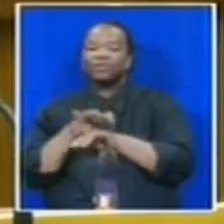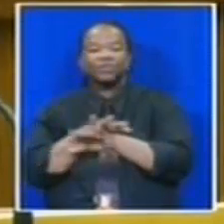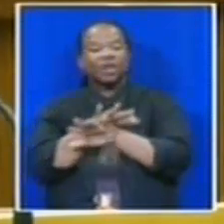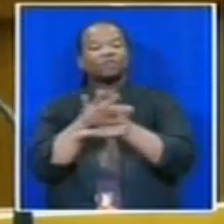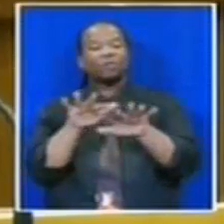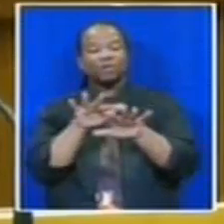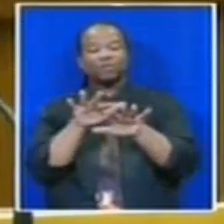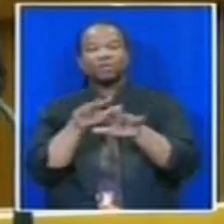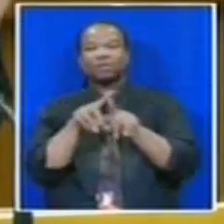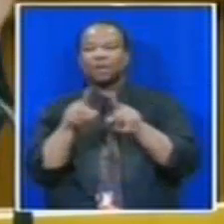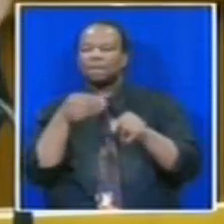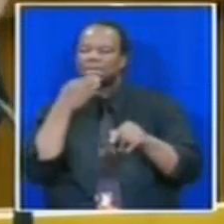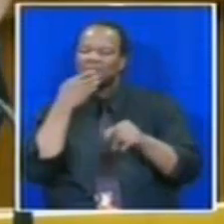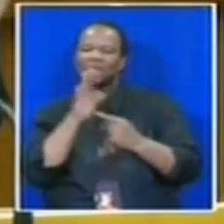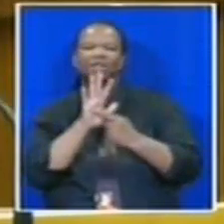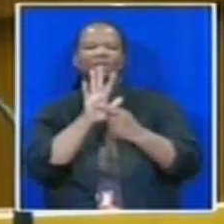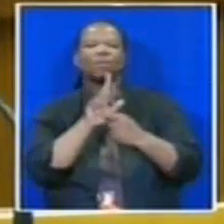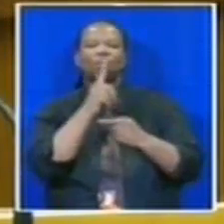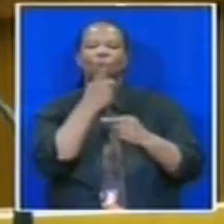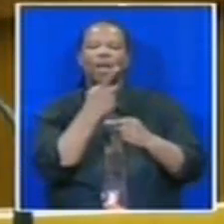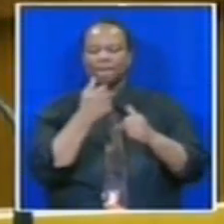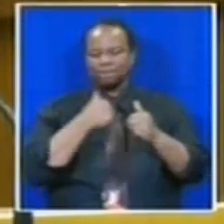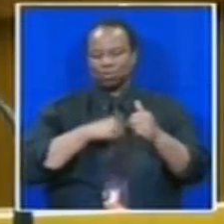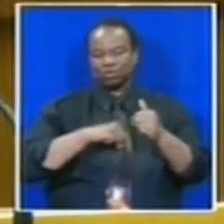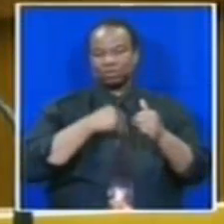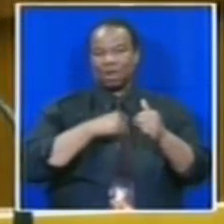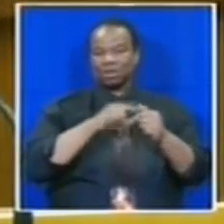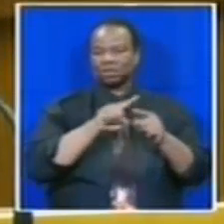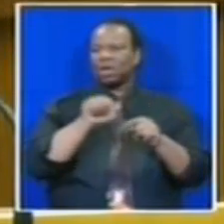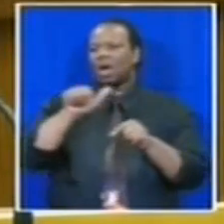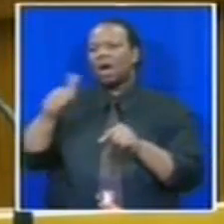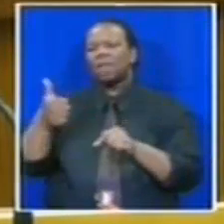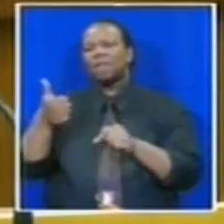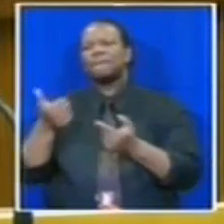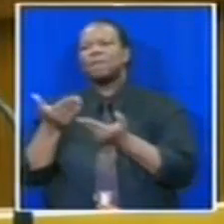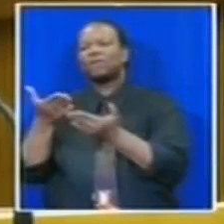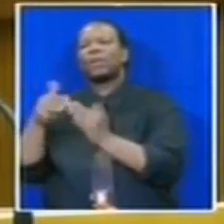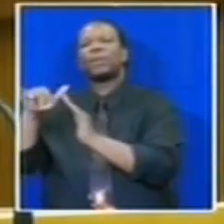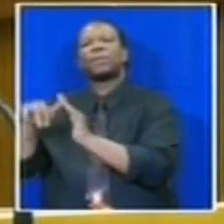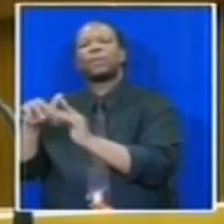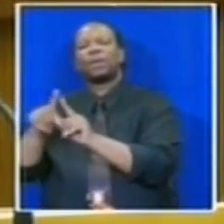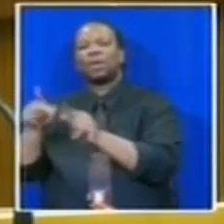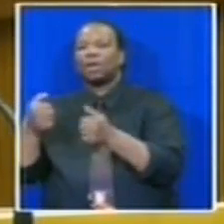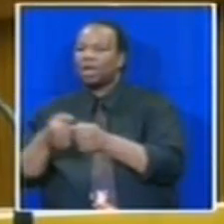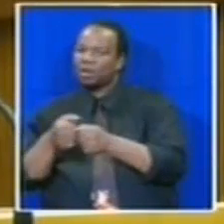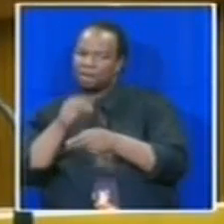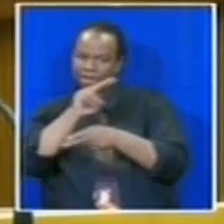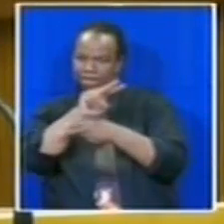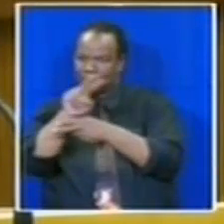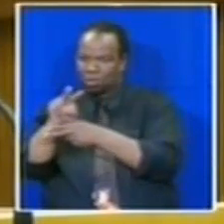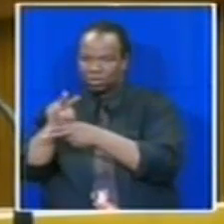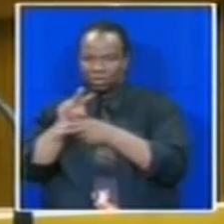take one municipality and compare its performance to another, allowing for stronger monitoring and oversight of